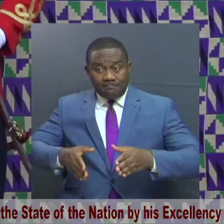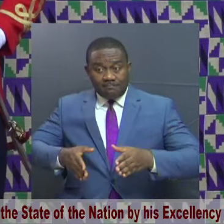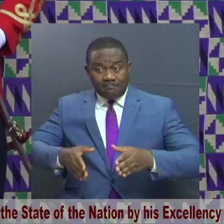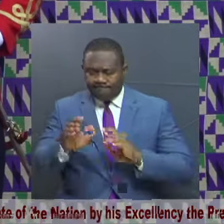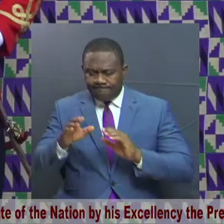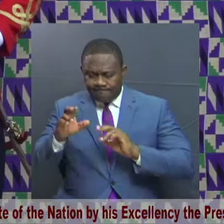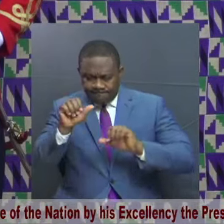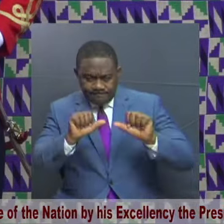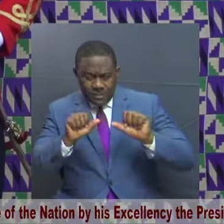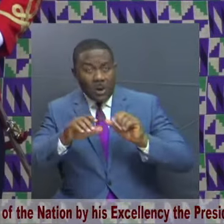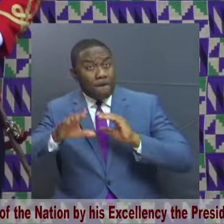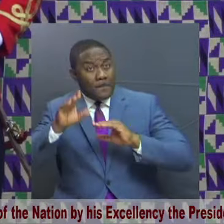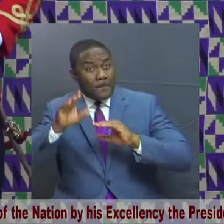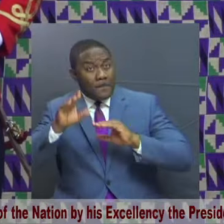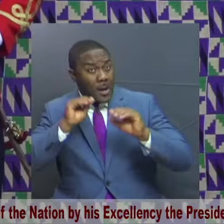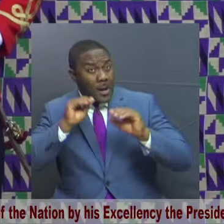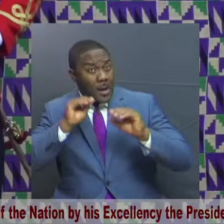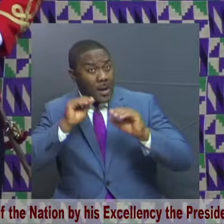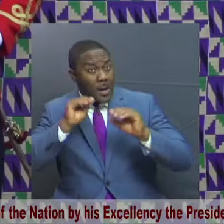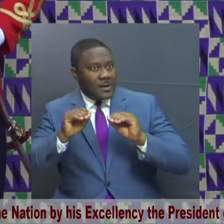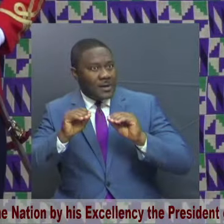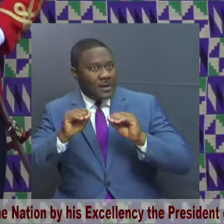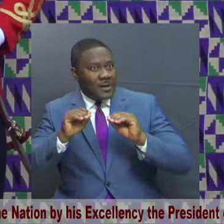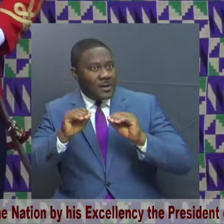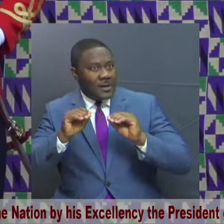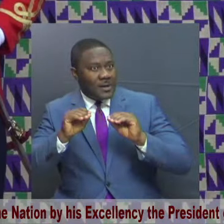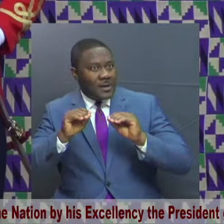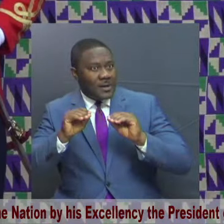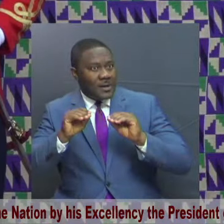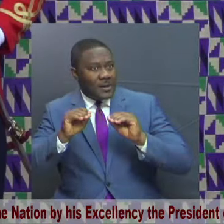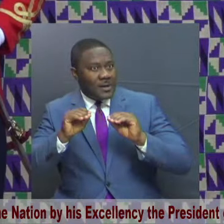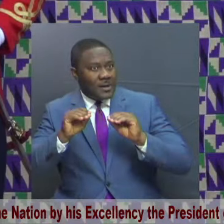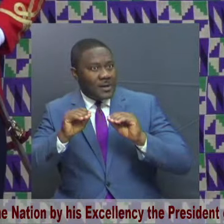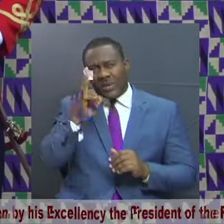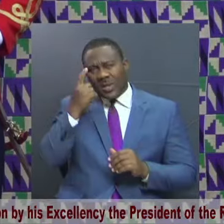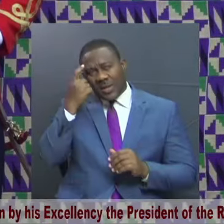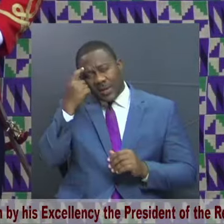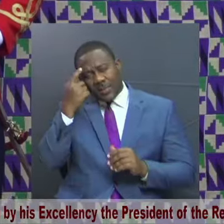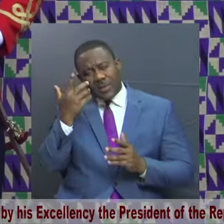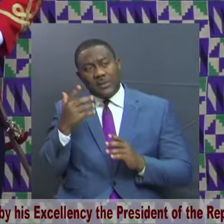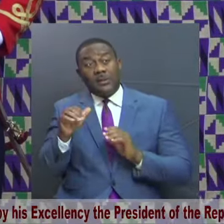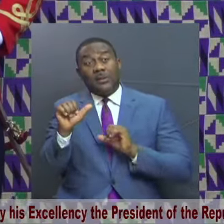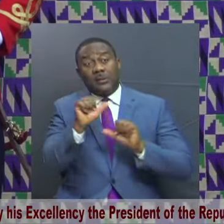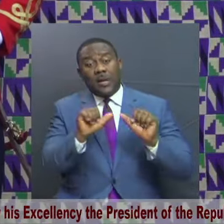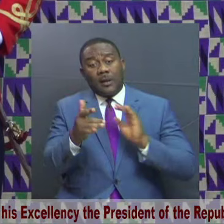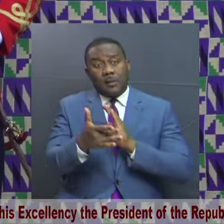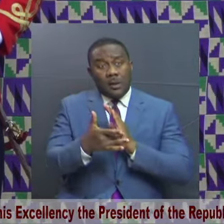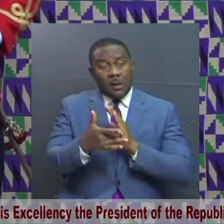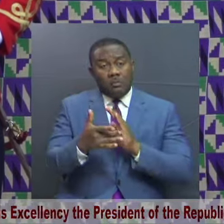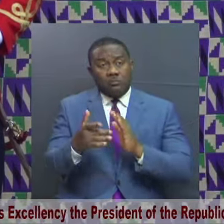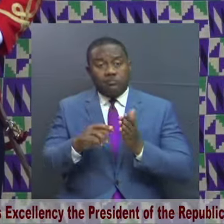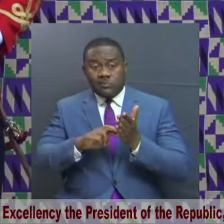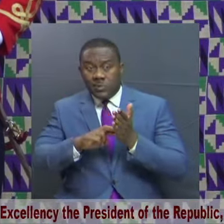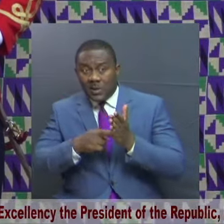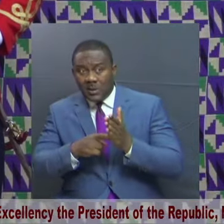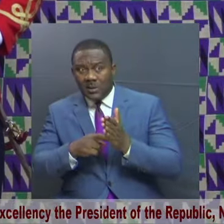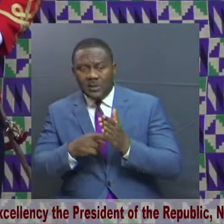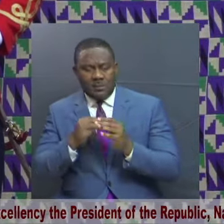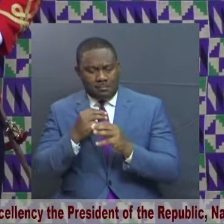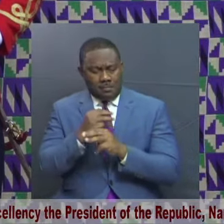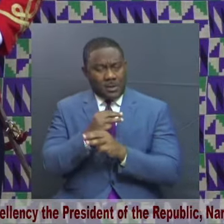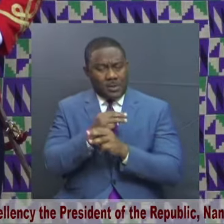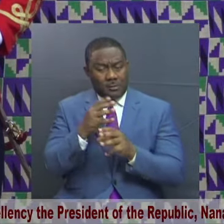government has also increased its investment in infrastructure for science Technology and Engineering and Mathematics stem